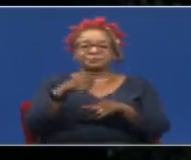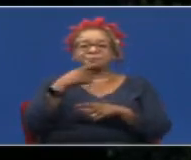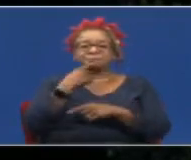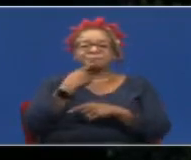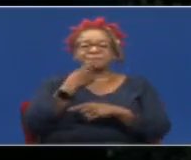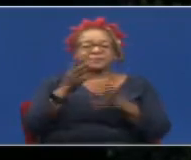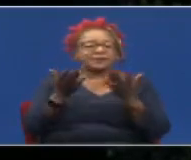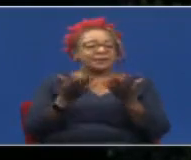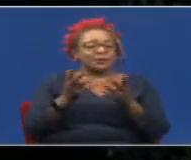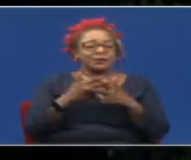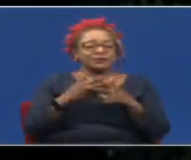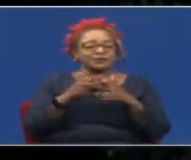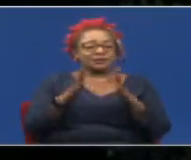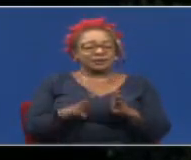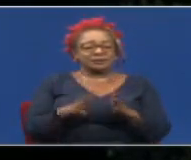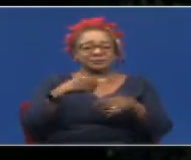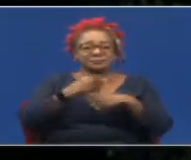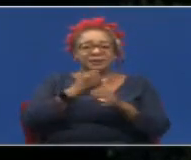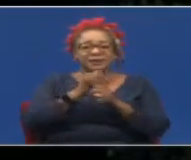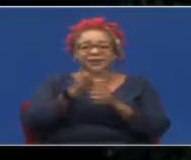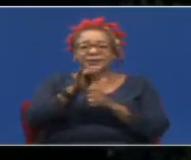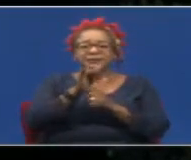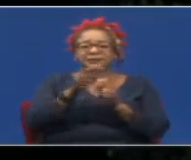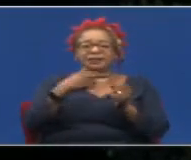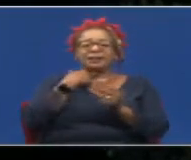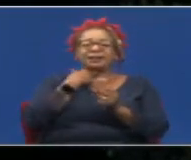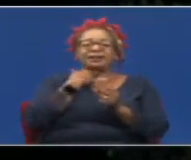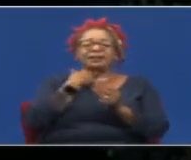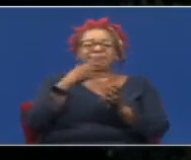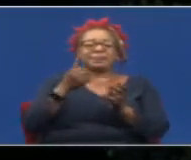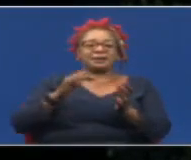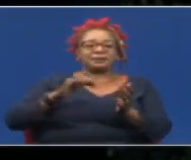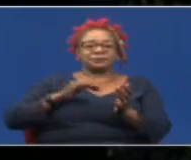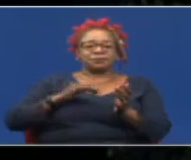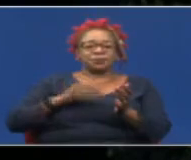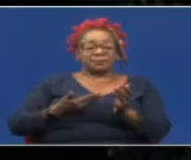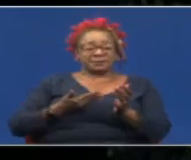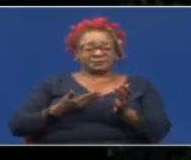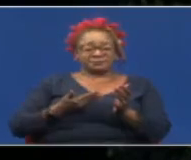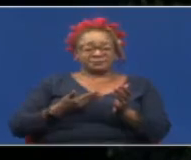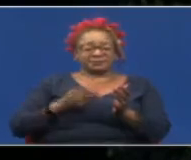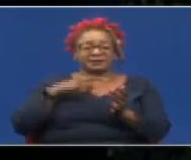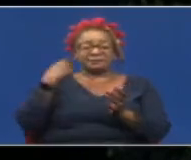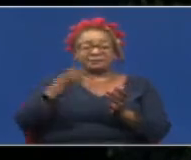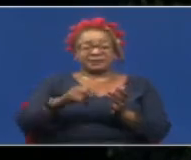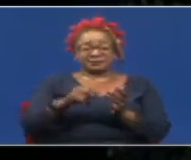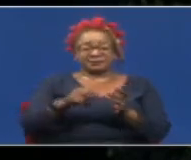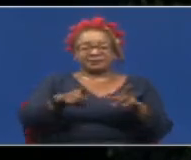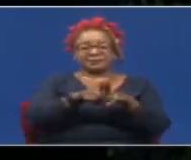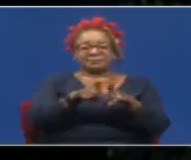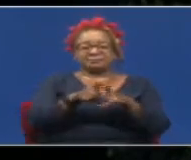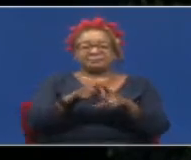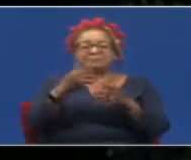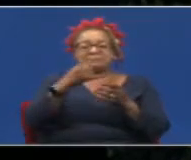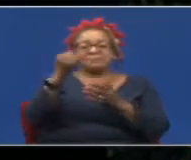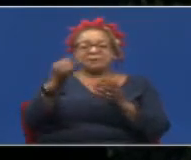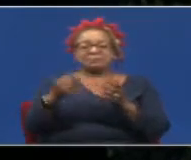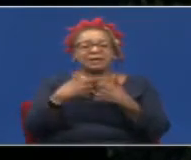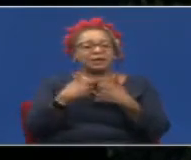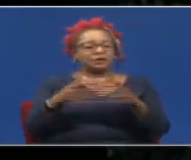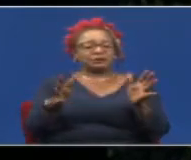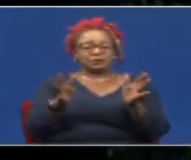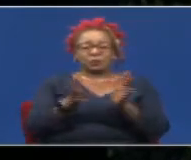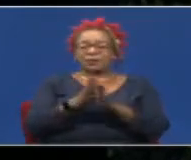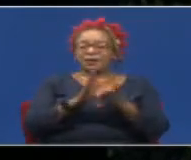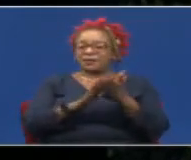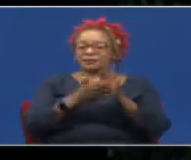saying of how engineers constructing the railway line got trapped and carried away by merrymaking and fun, and in the process lost the map. With nothing